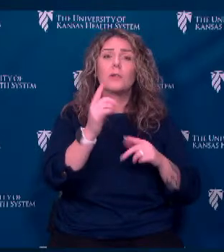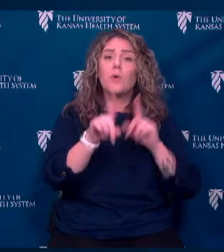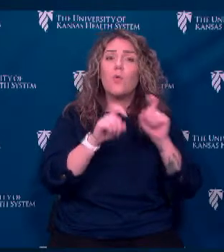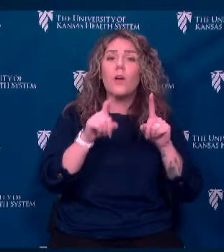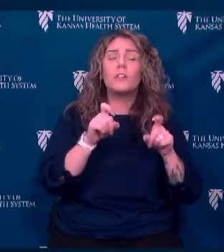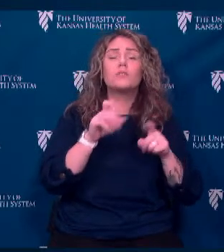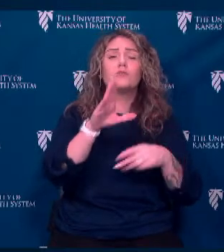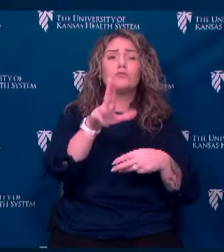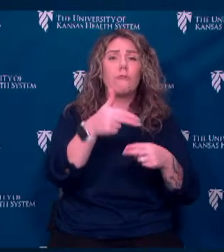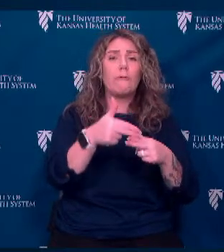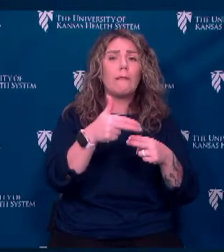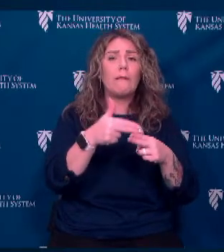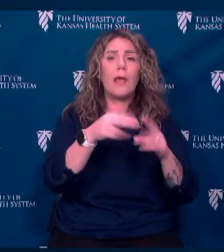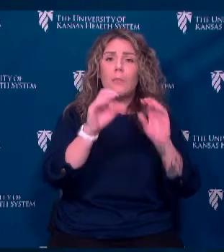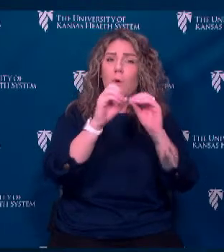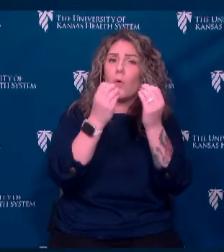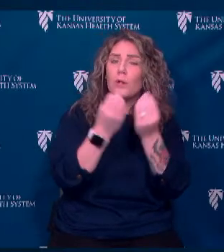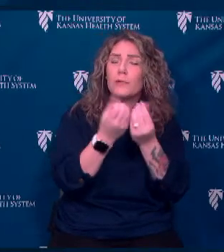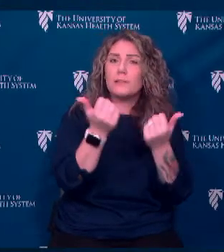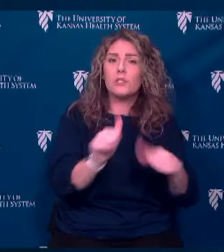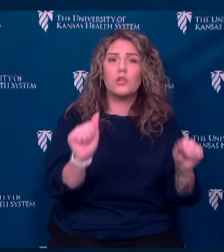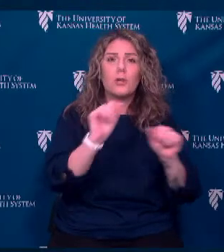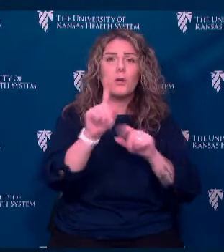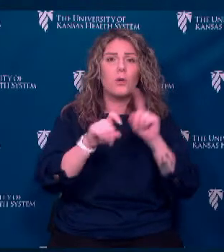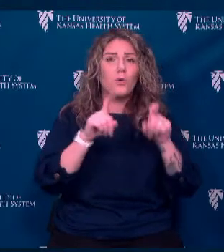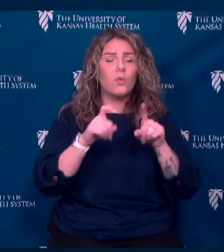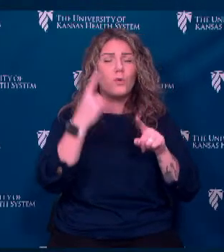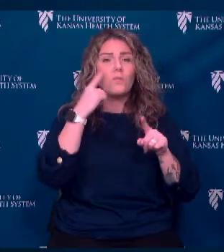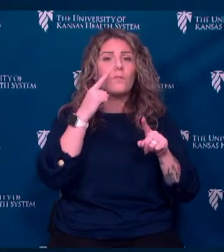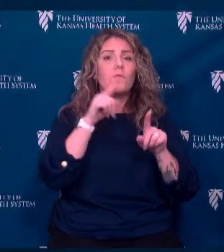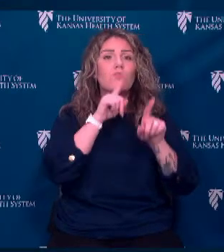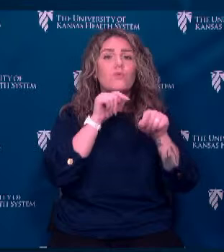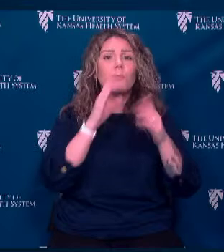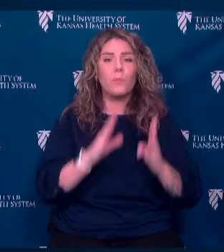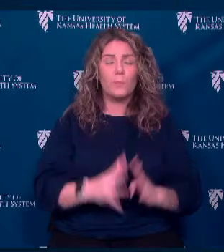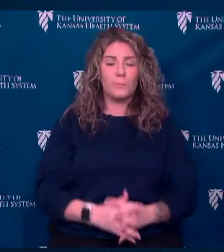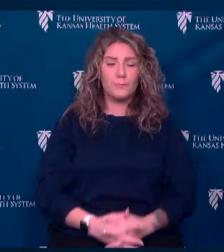media organization. Are there any questions to reporters?